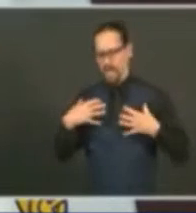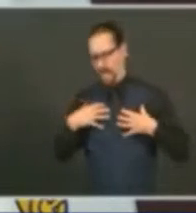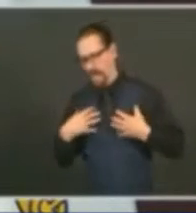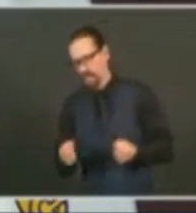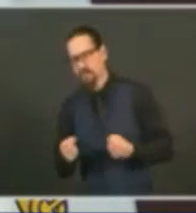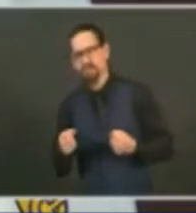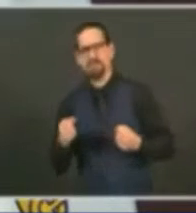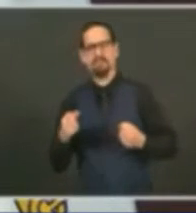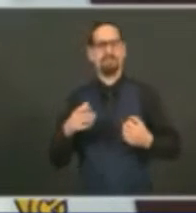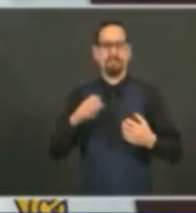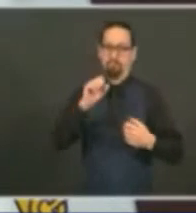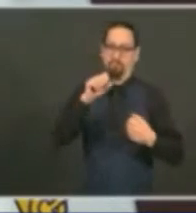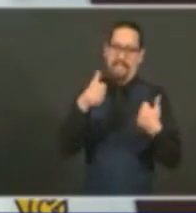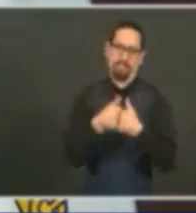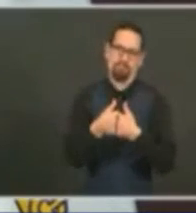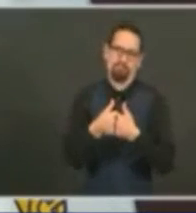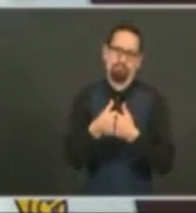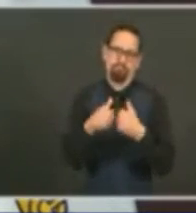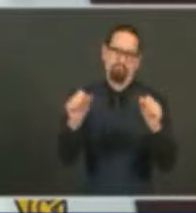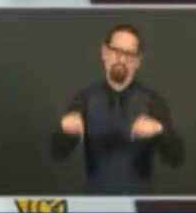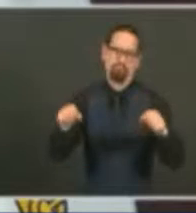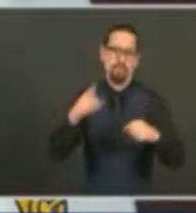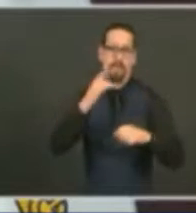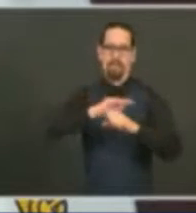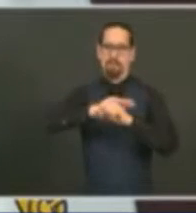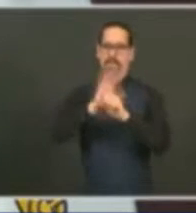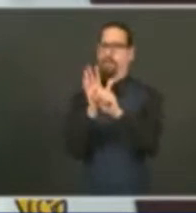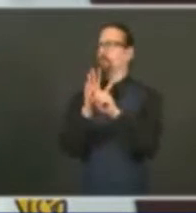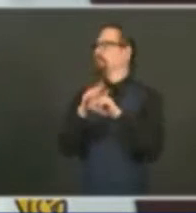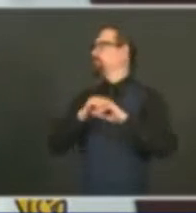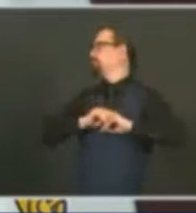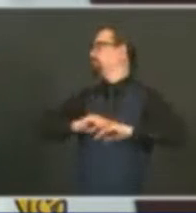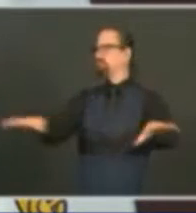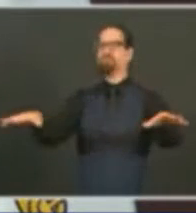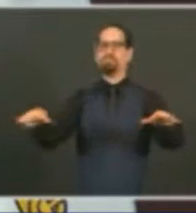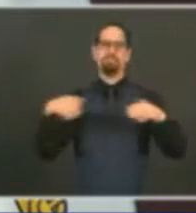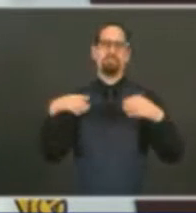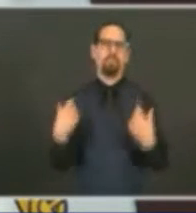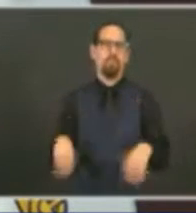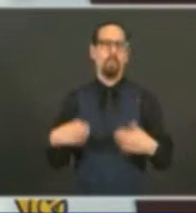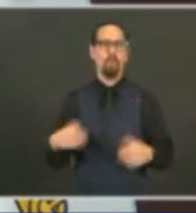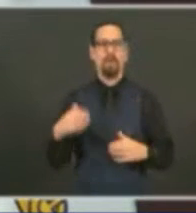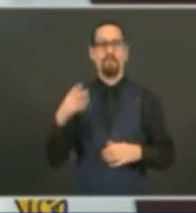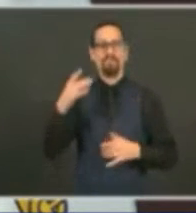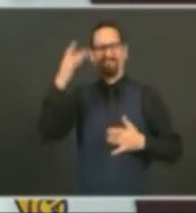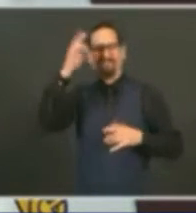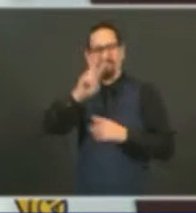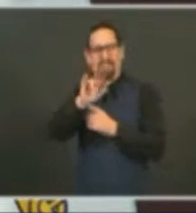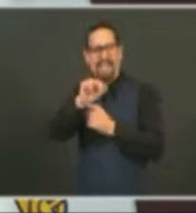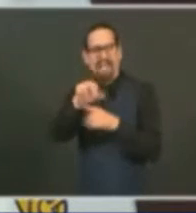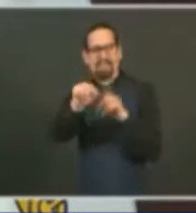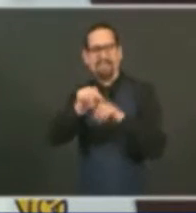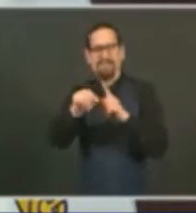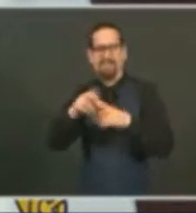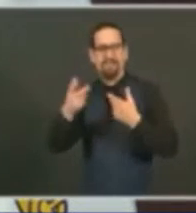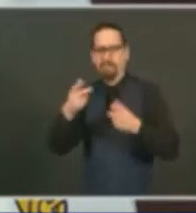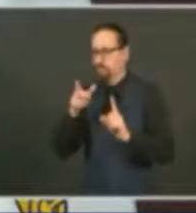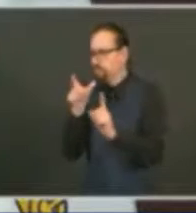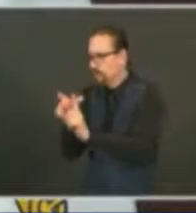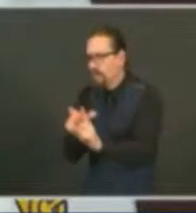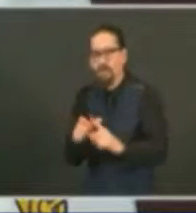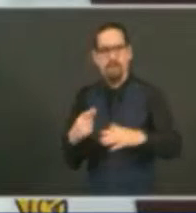have a pandemic novel virus such as this that requires the type of isolation to prevent